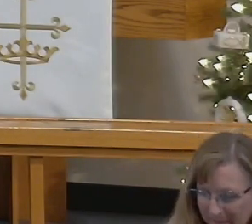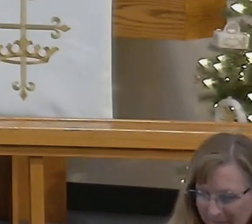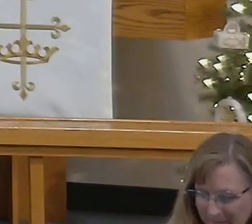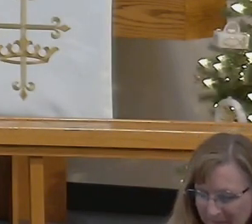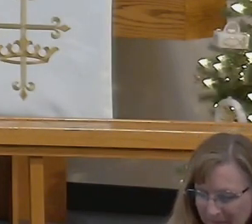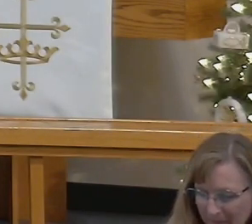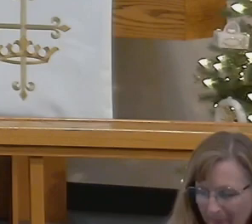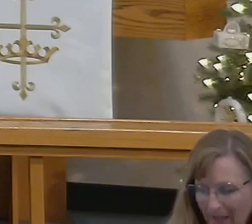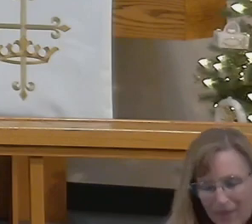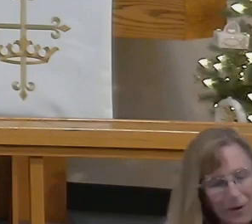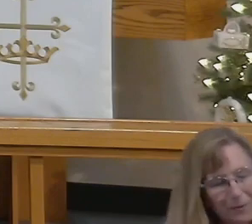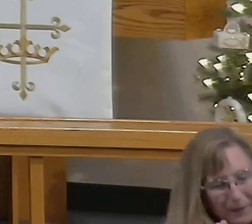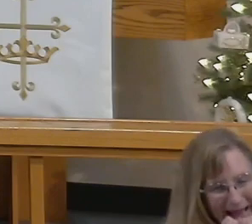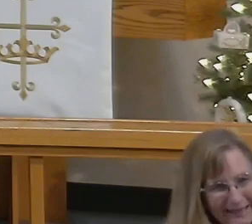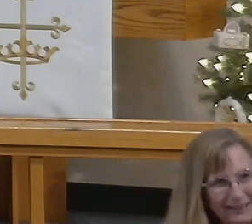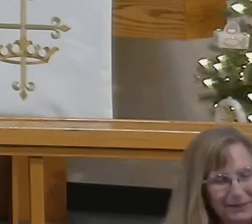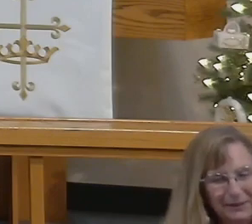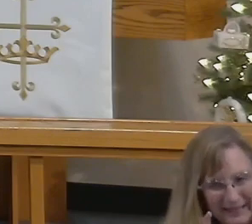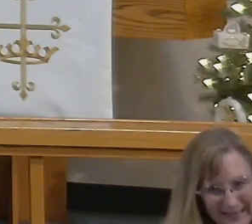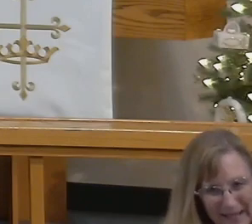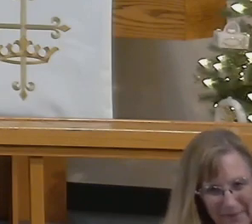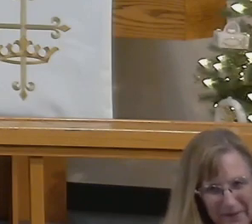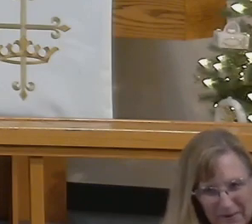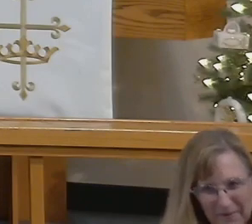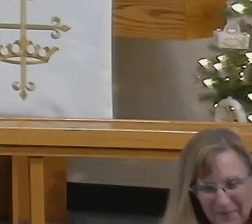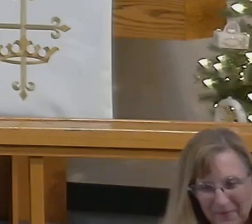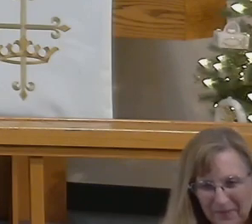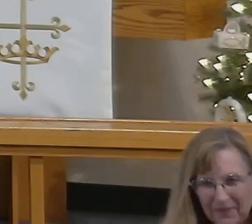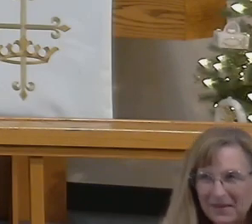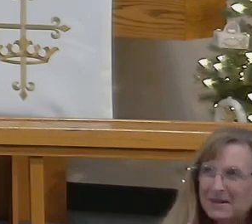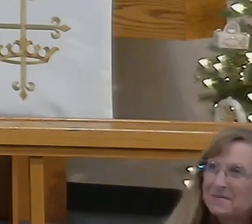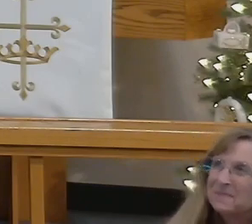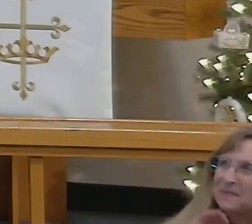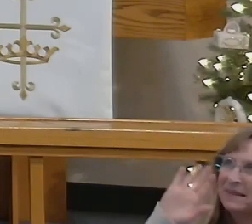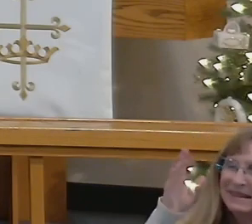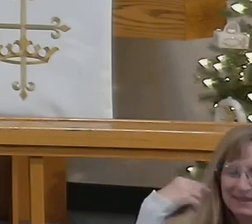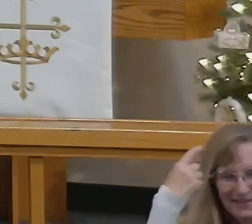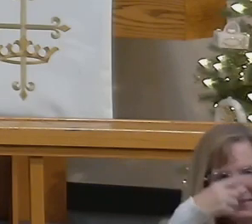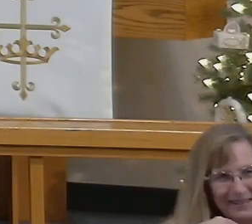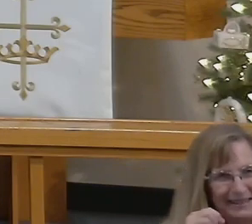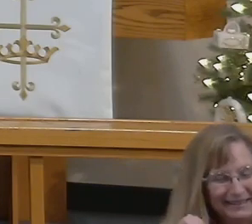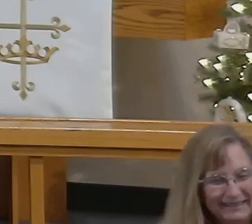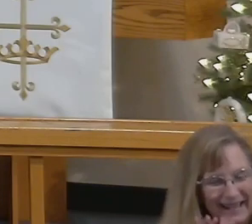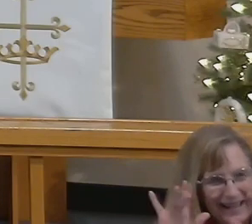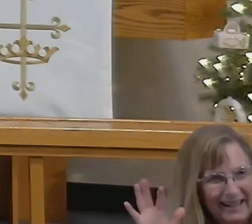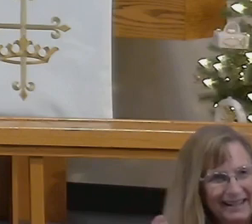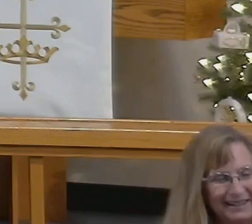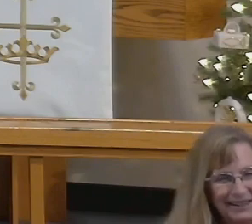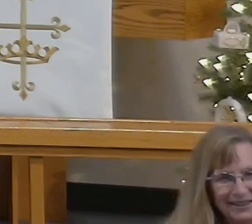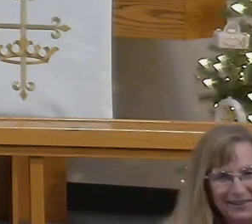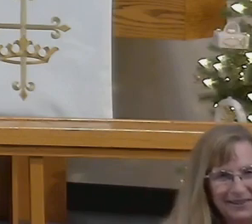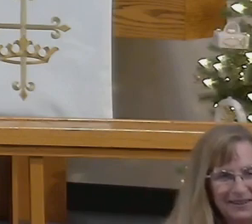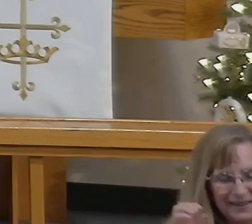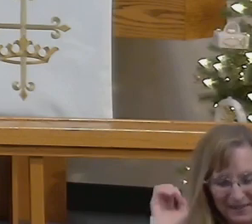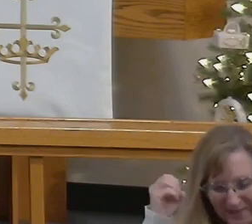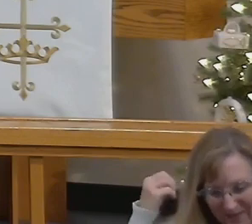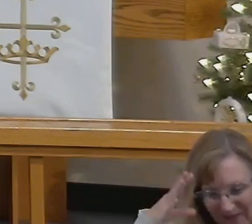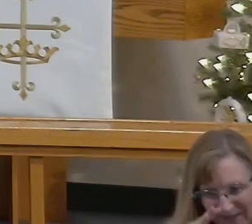Amen. The Lord bless you and keep you. The Lord make his face shine on you and be gracious unto